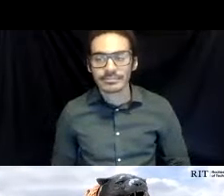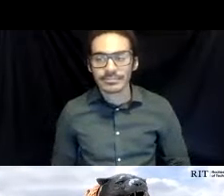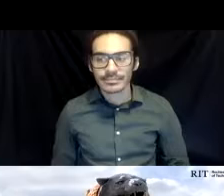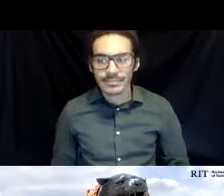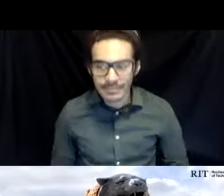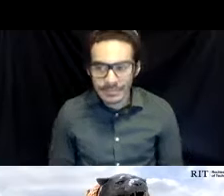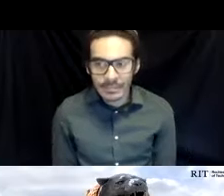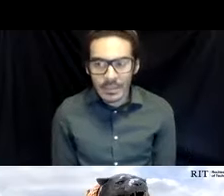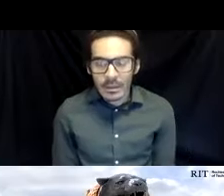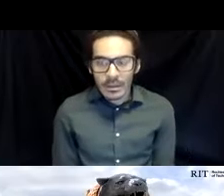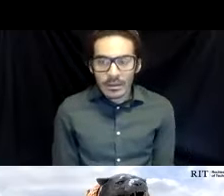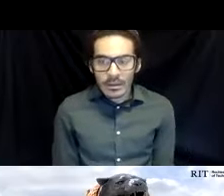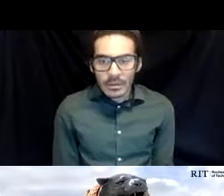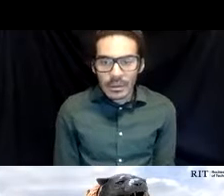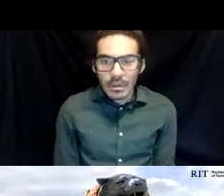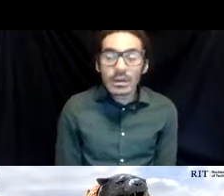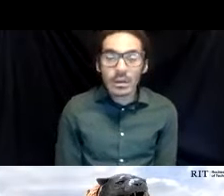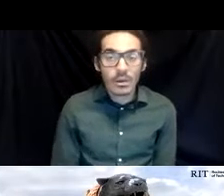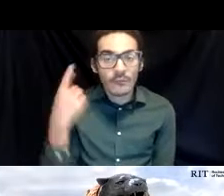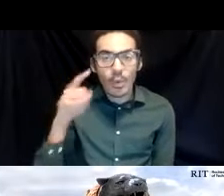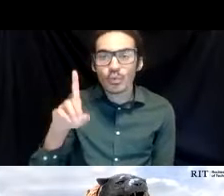say for Dubrovnik,